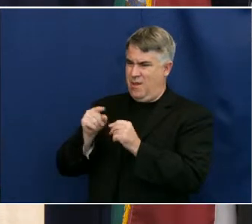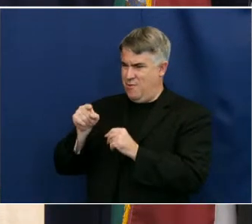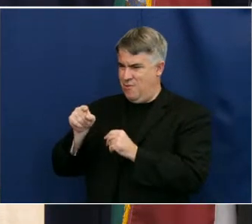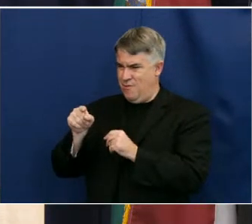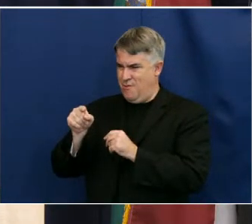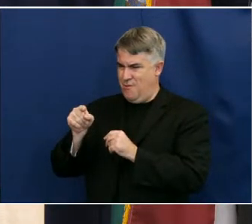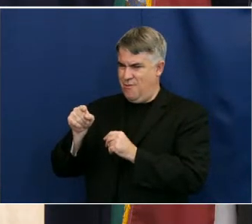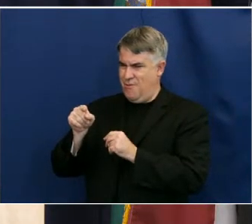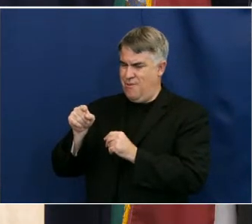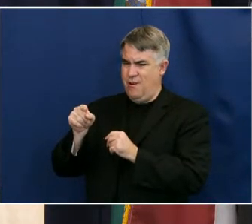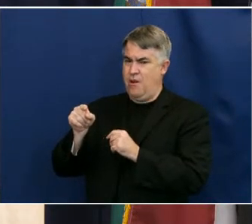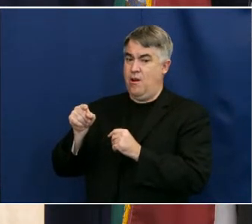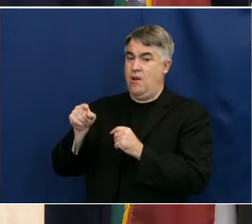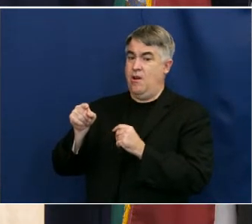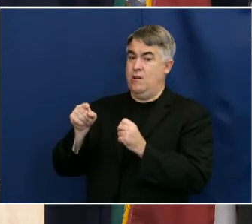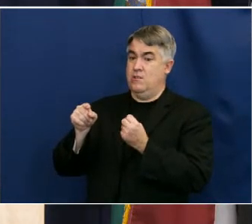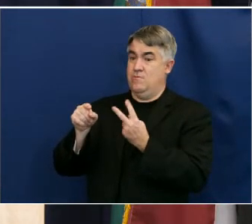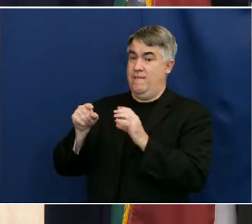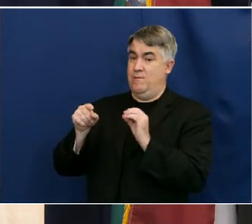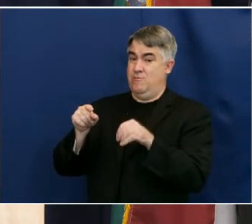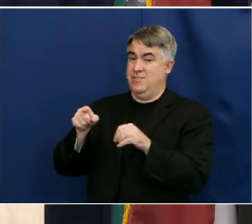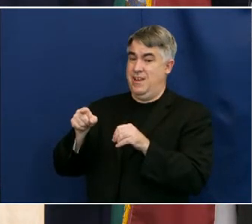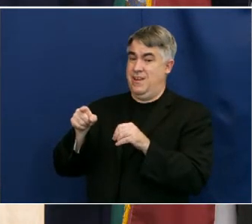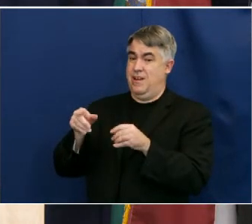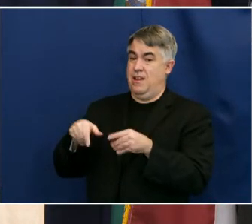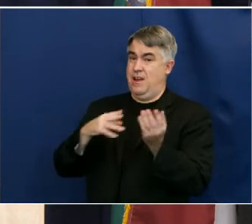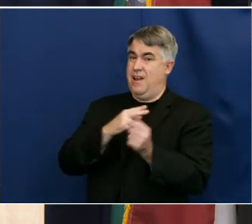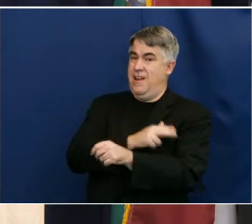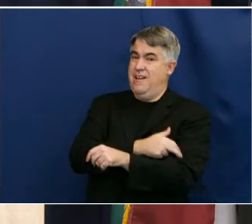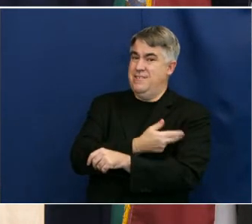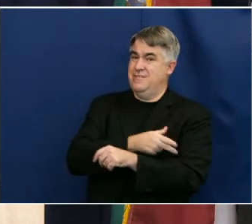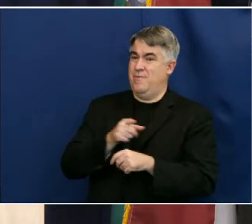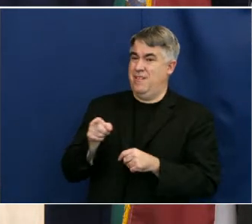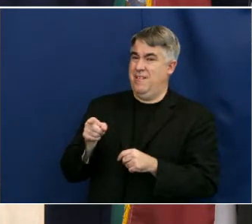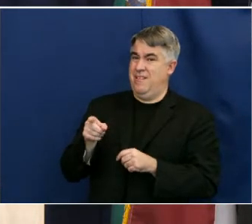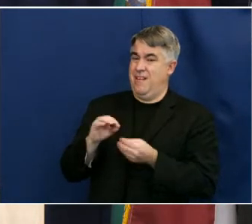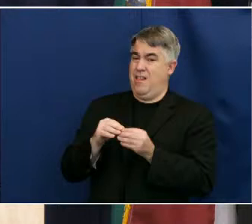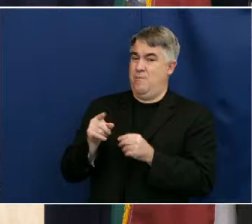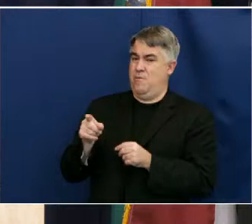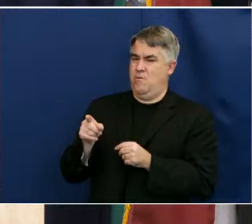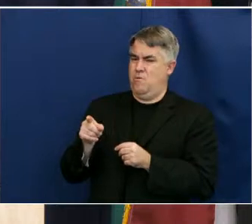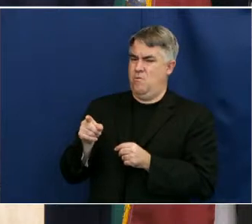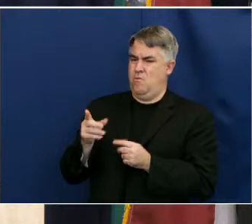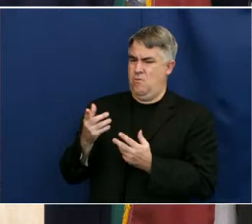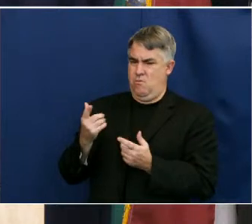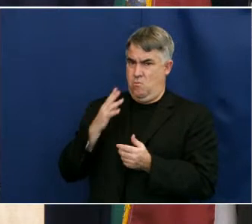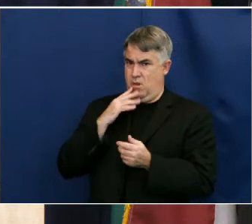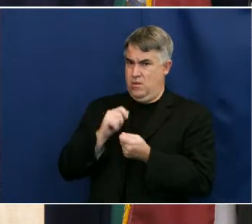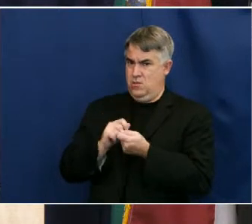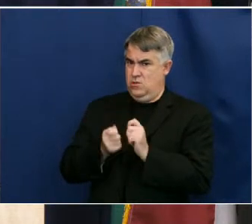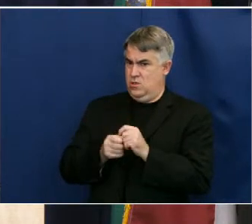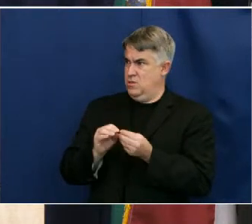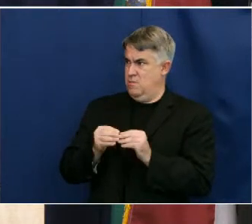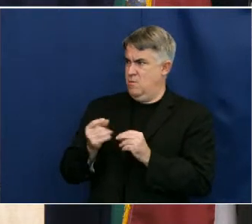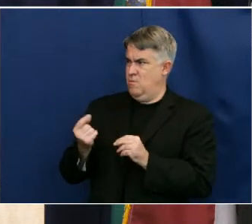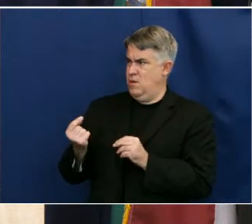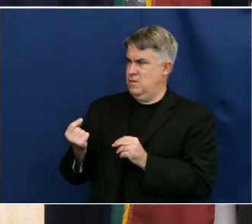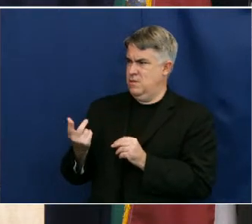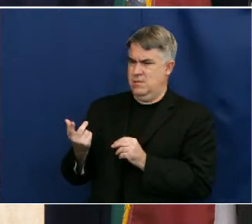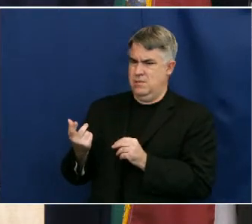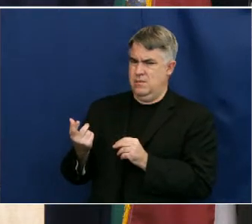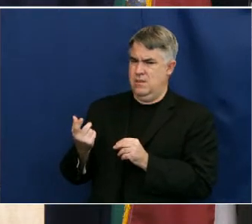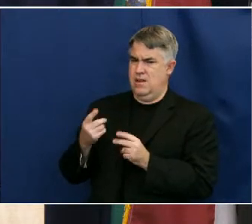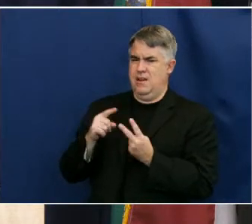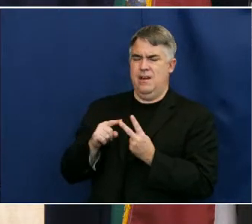12% of cases that were going to the hospital. What are you seeing today that's the basis for the argument of making this change? And then separately, I have a question on